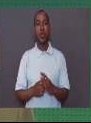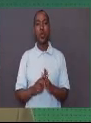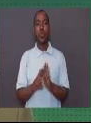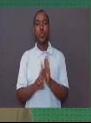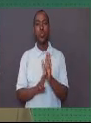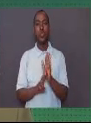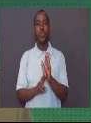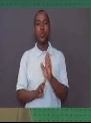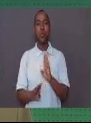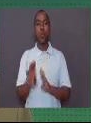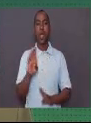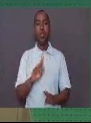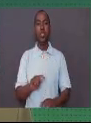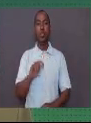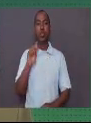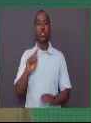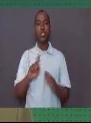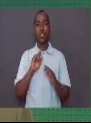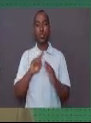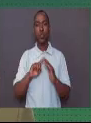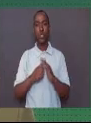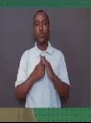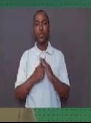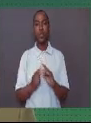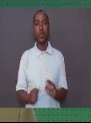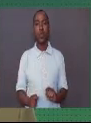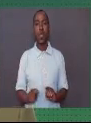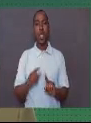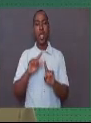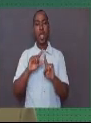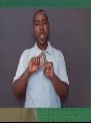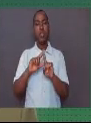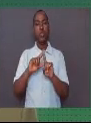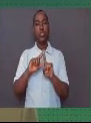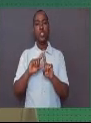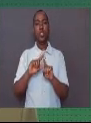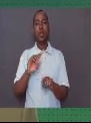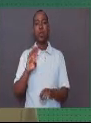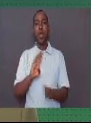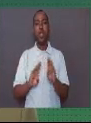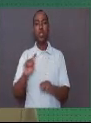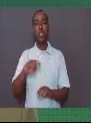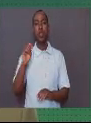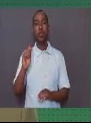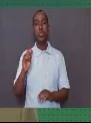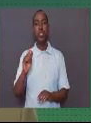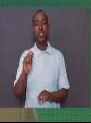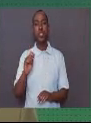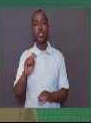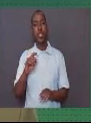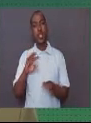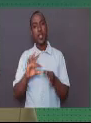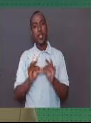on biotechnology. We defined the term biotechnology and